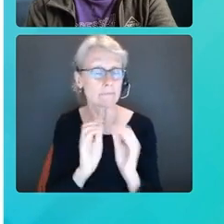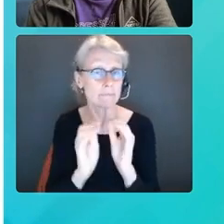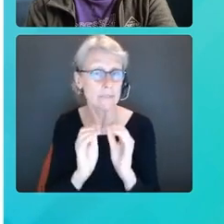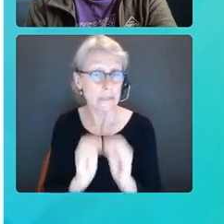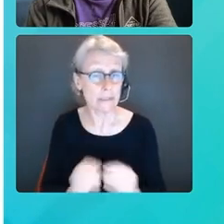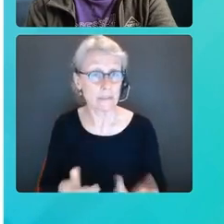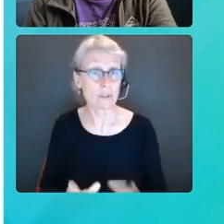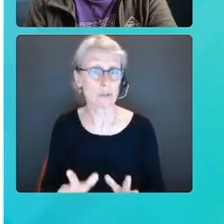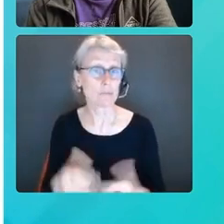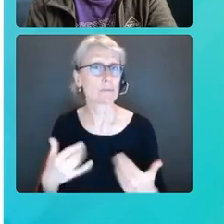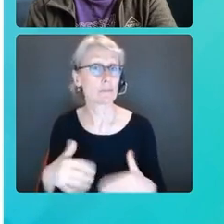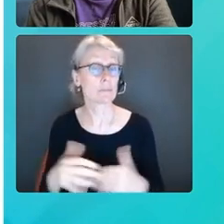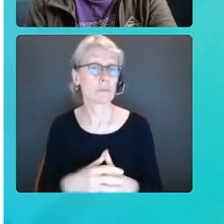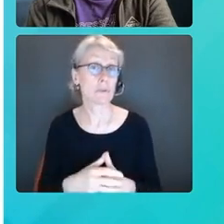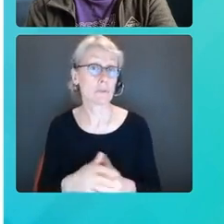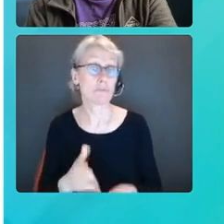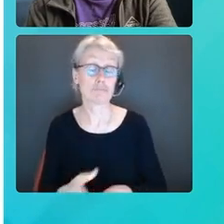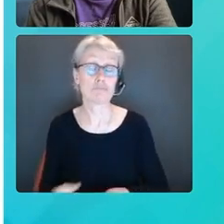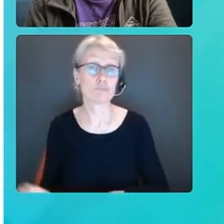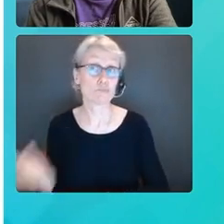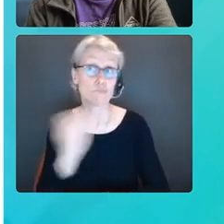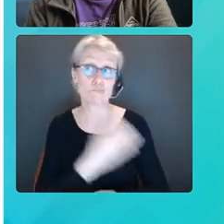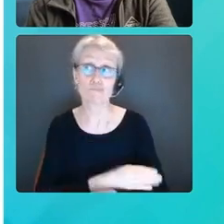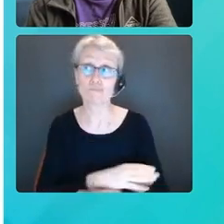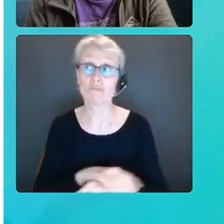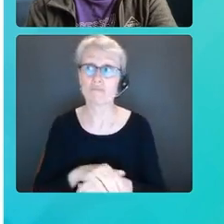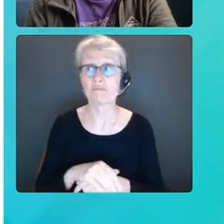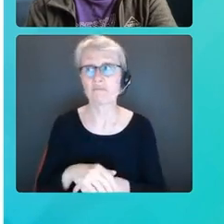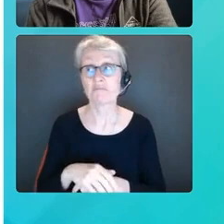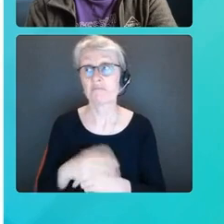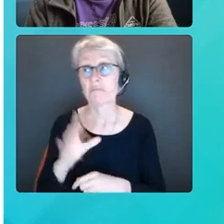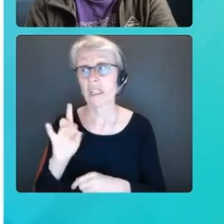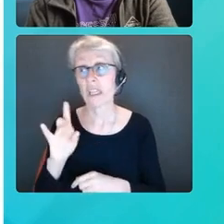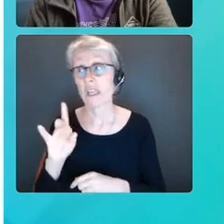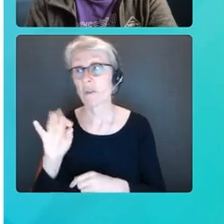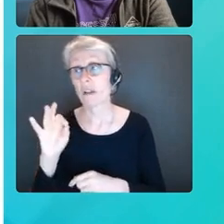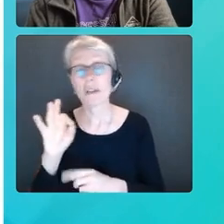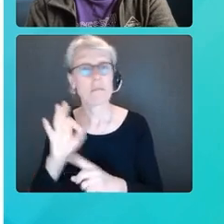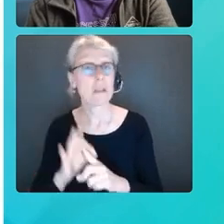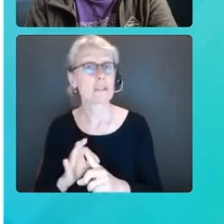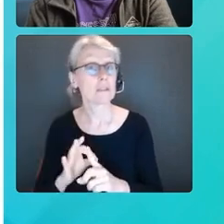made pretty tremendous progress in the last, 8 or so months.